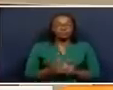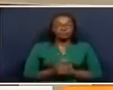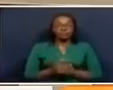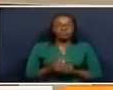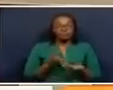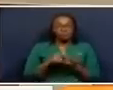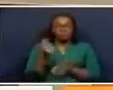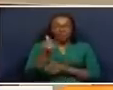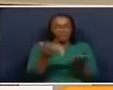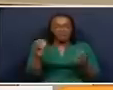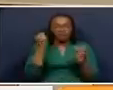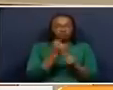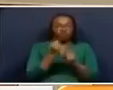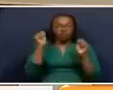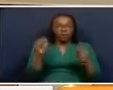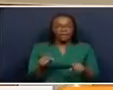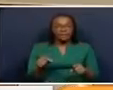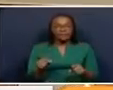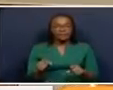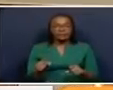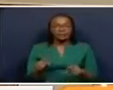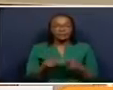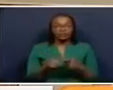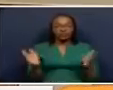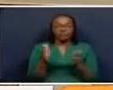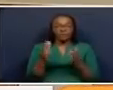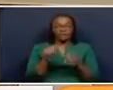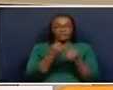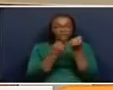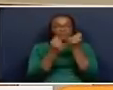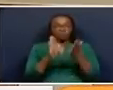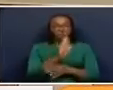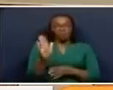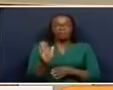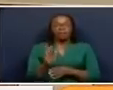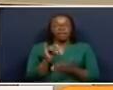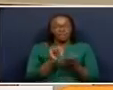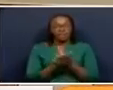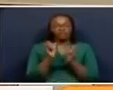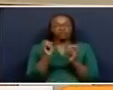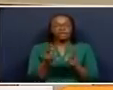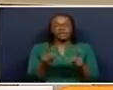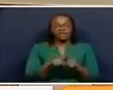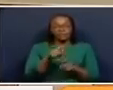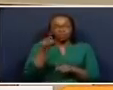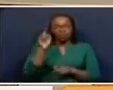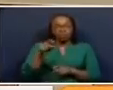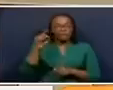that you can do to enthuse your supporters, the better. I have to say, however, that you always need to recognize